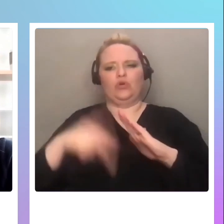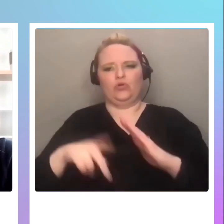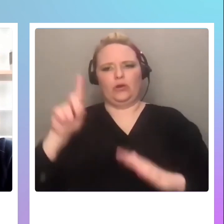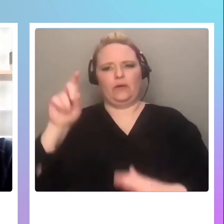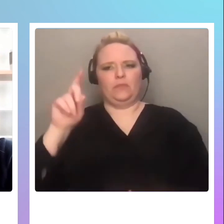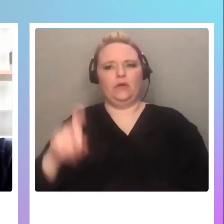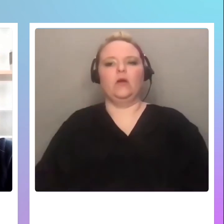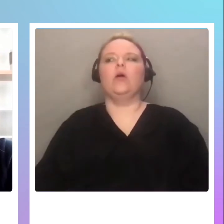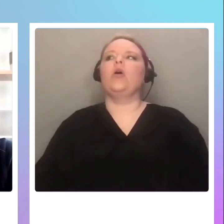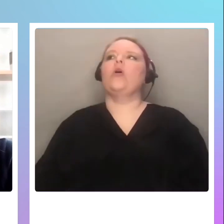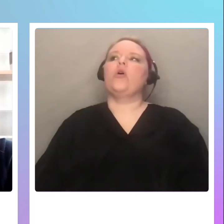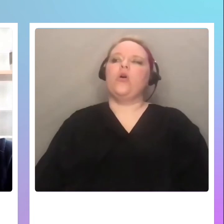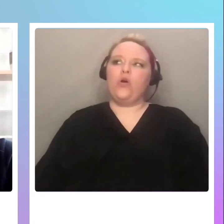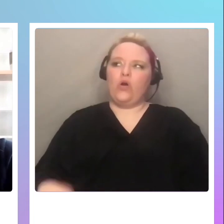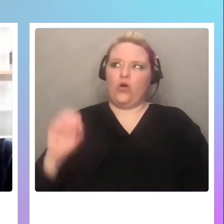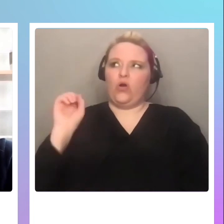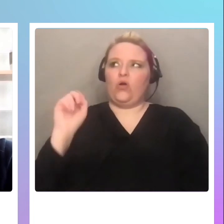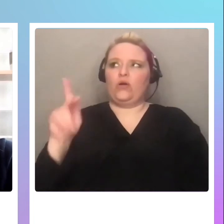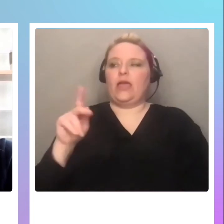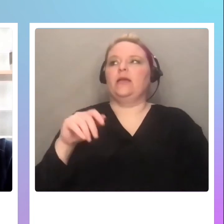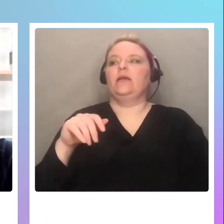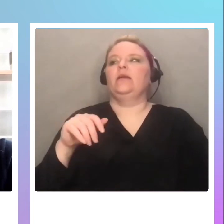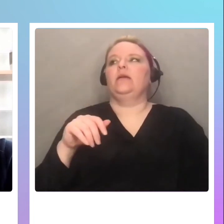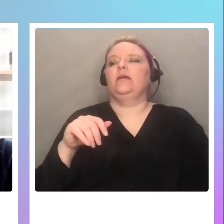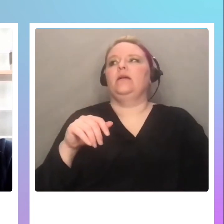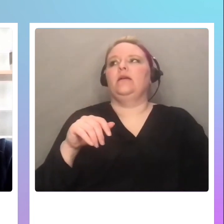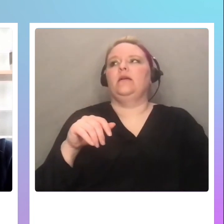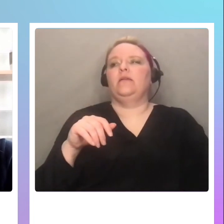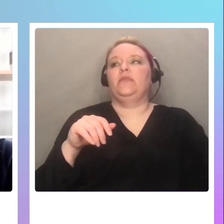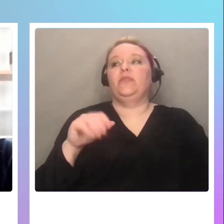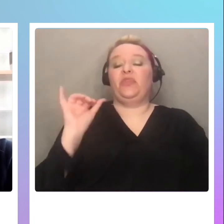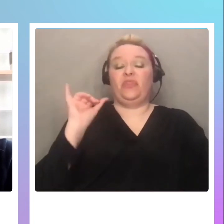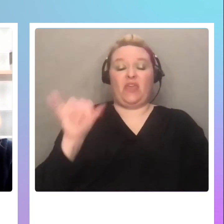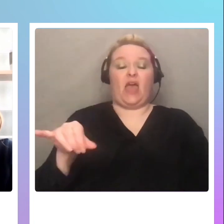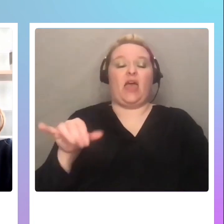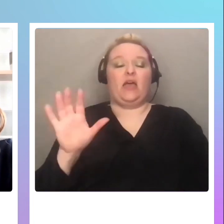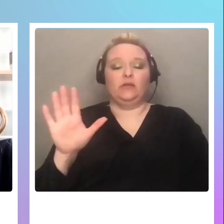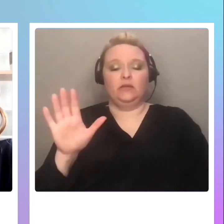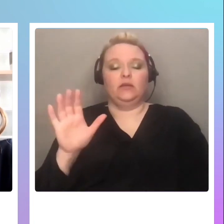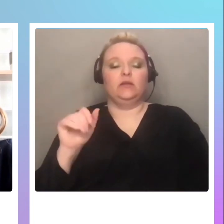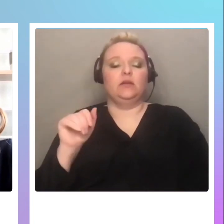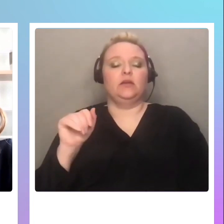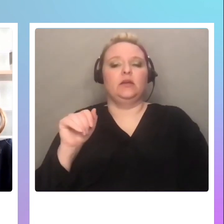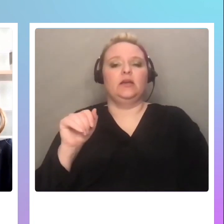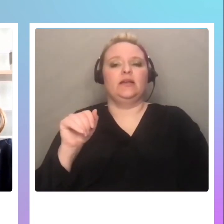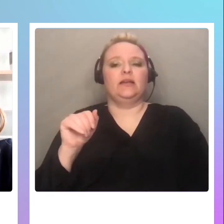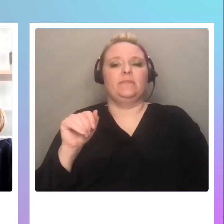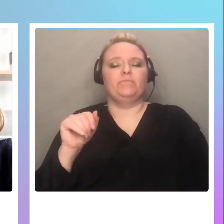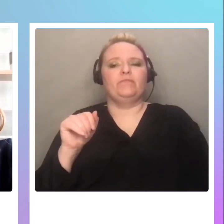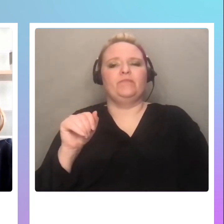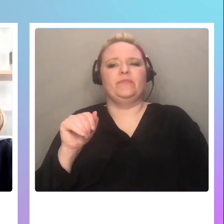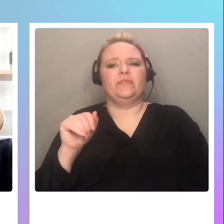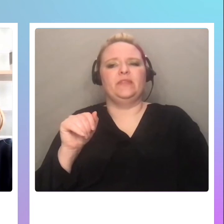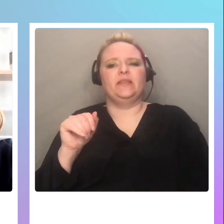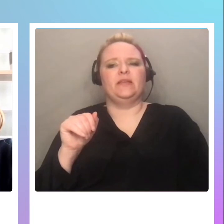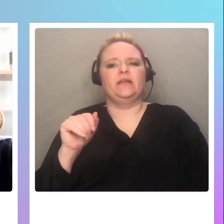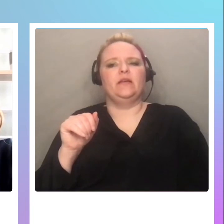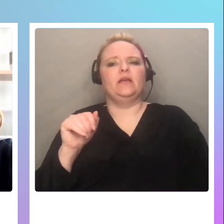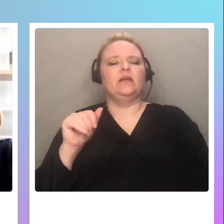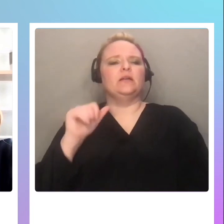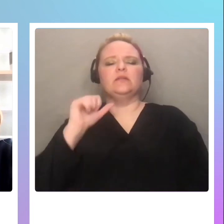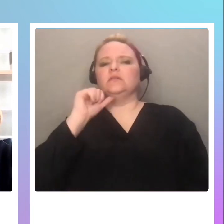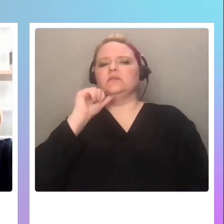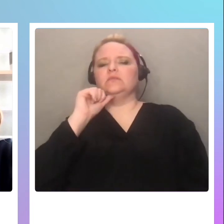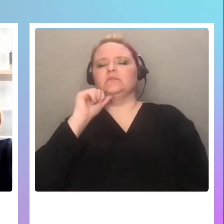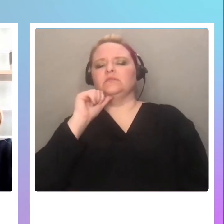Oh, so auditing. So with that, I don't so much as like I don't have a lot of